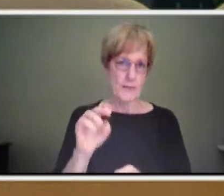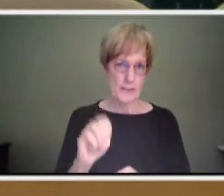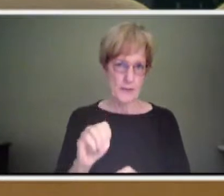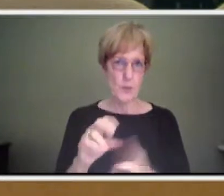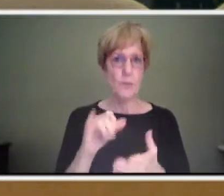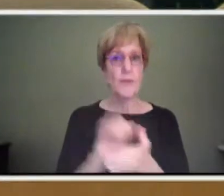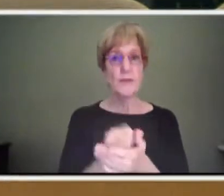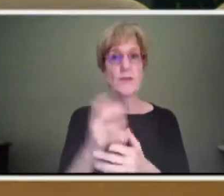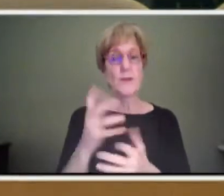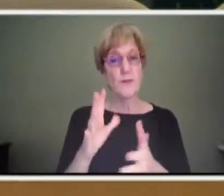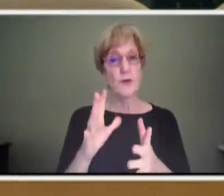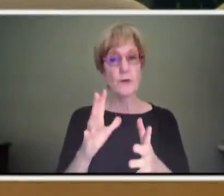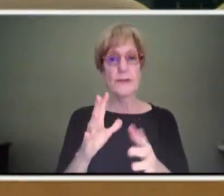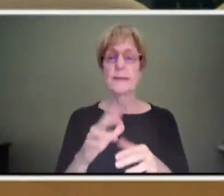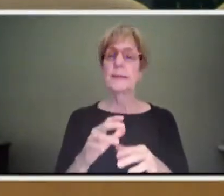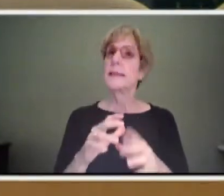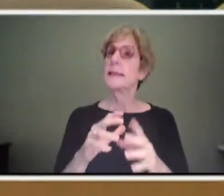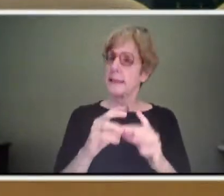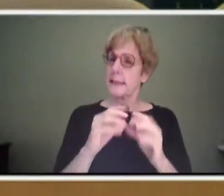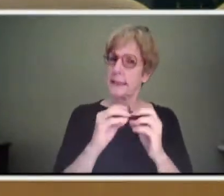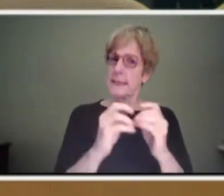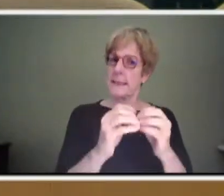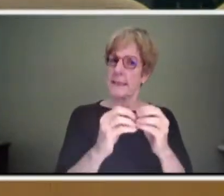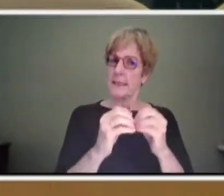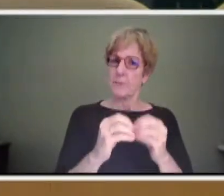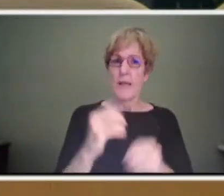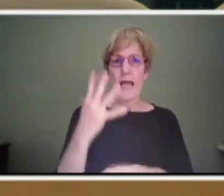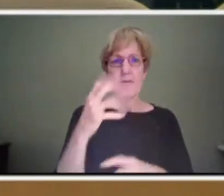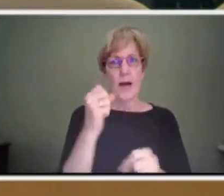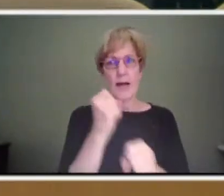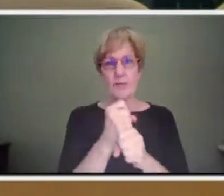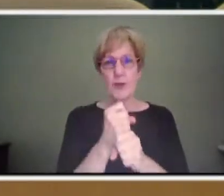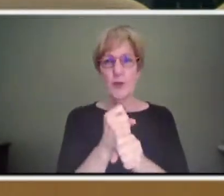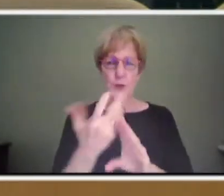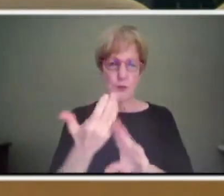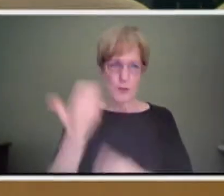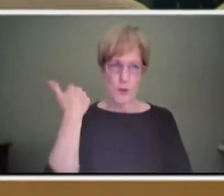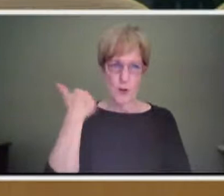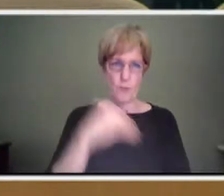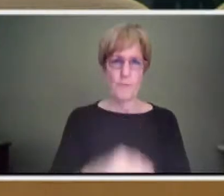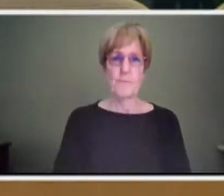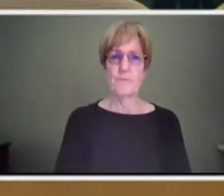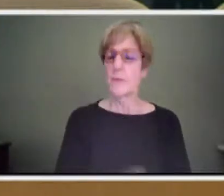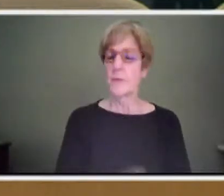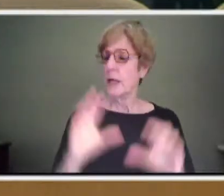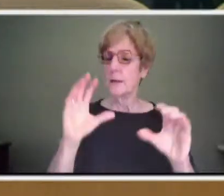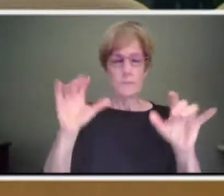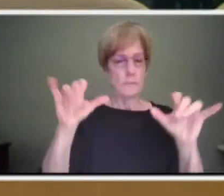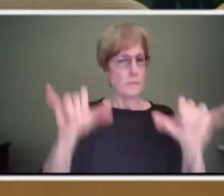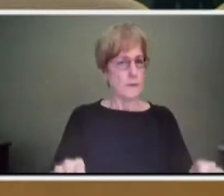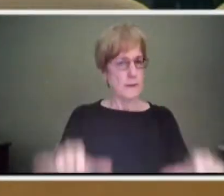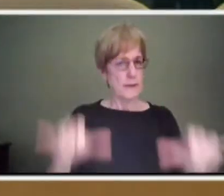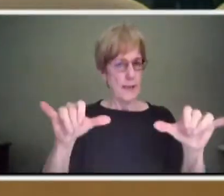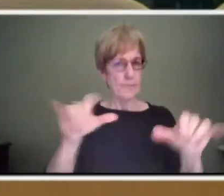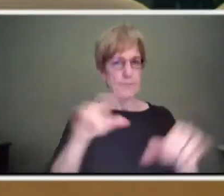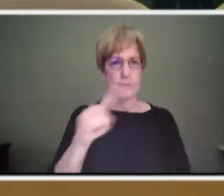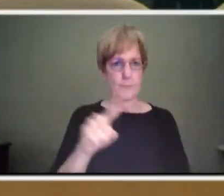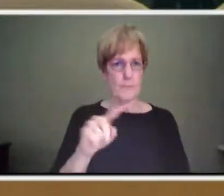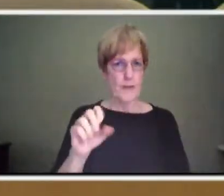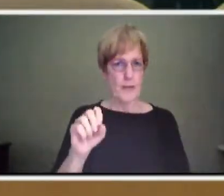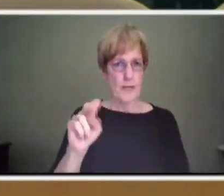fairly contentious rezoning probably 5 years or so ago, but no changes to that zoning. When this zoning was